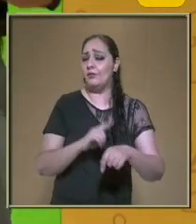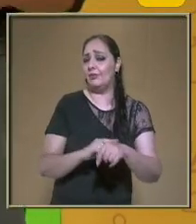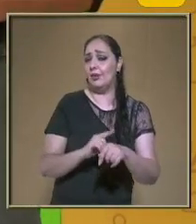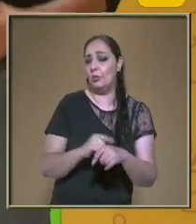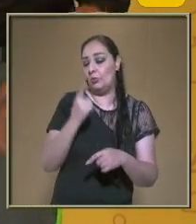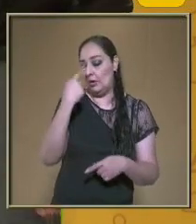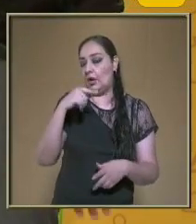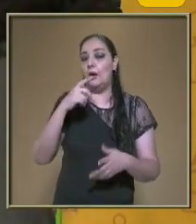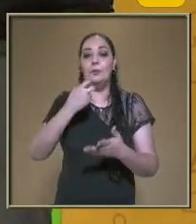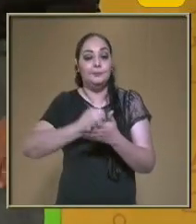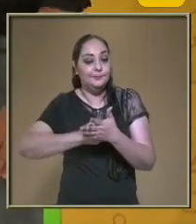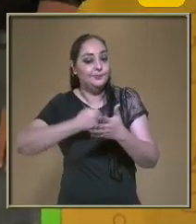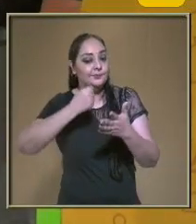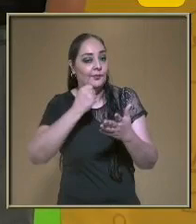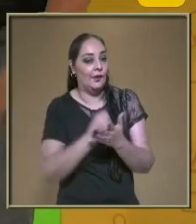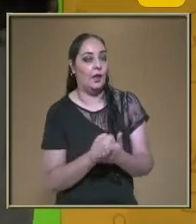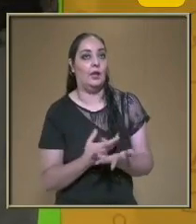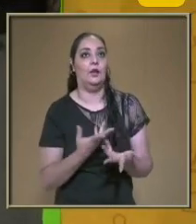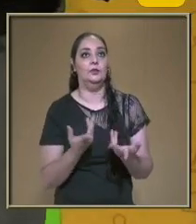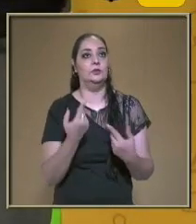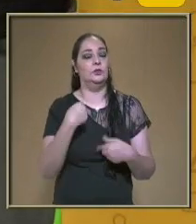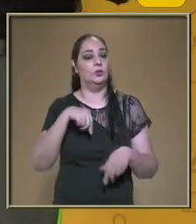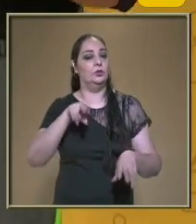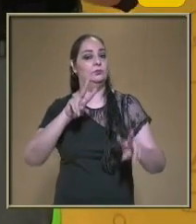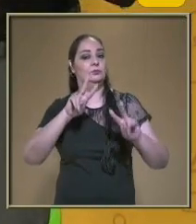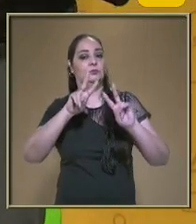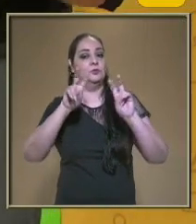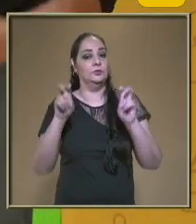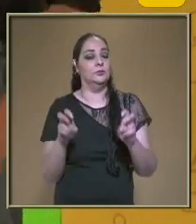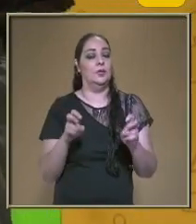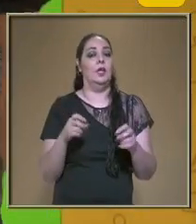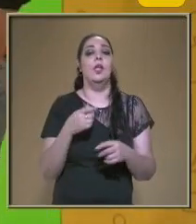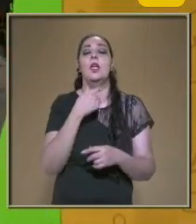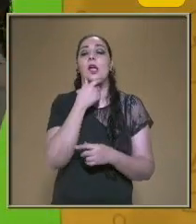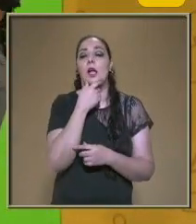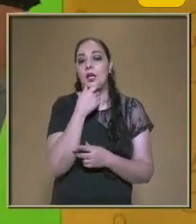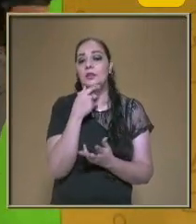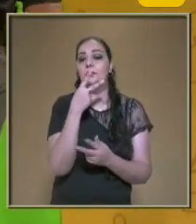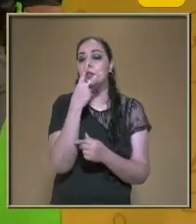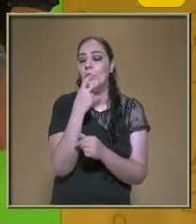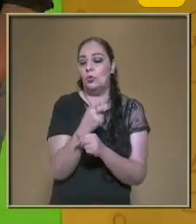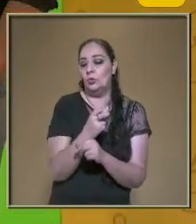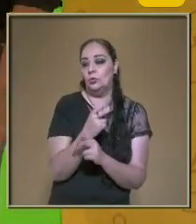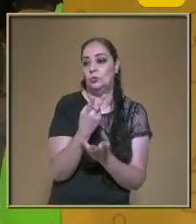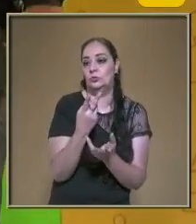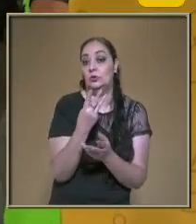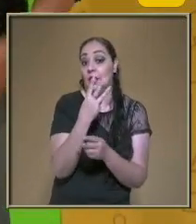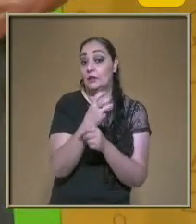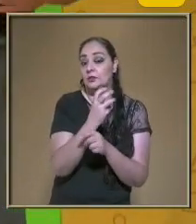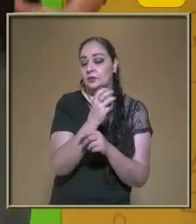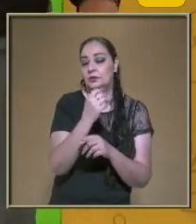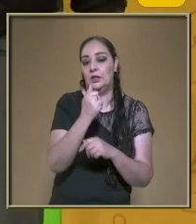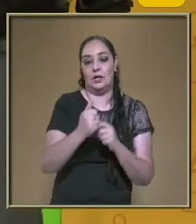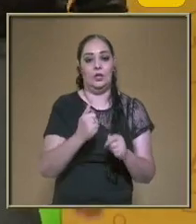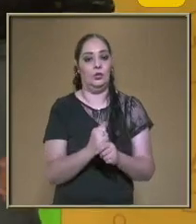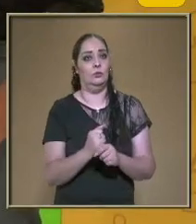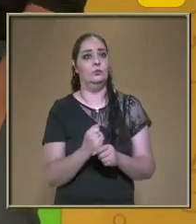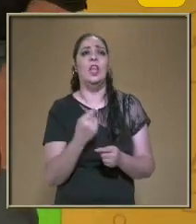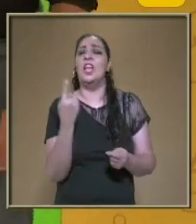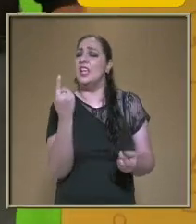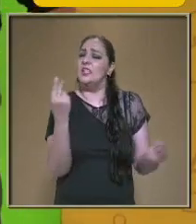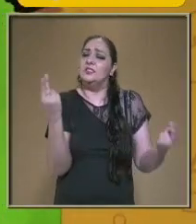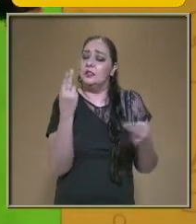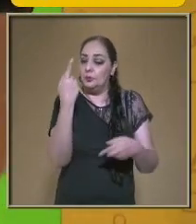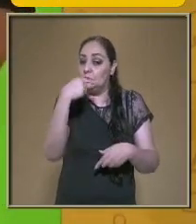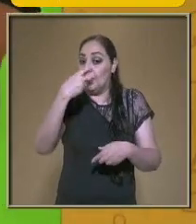to practice our subject, the second language in the world, okay? So, what do we need for